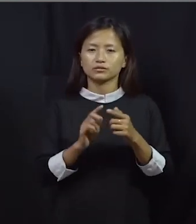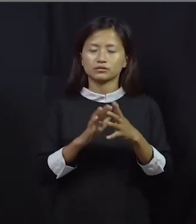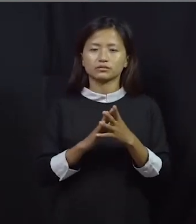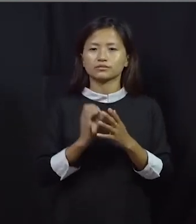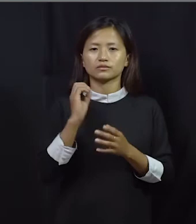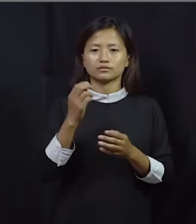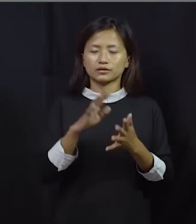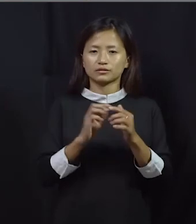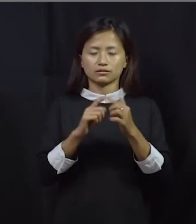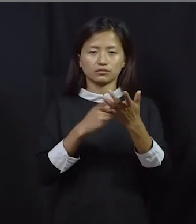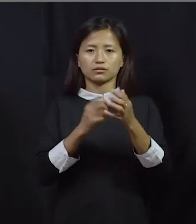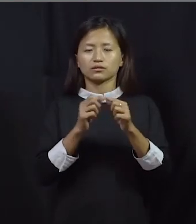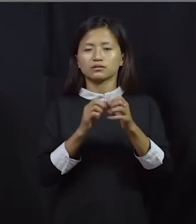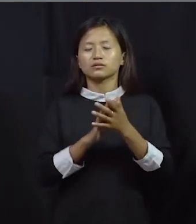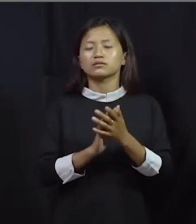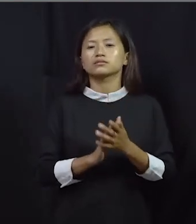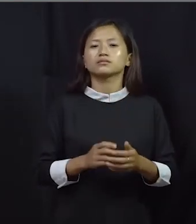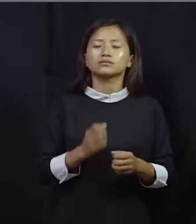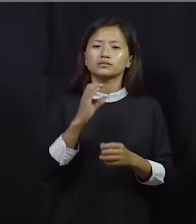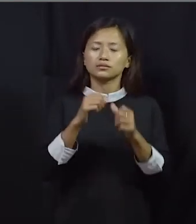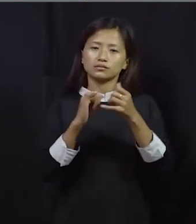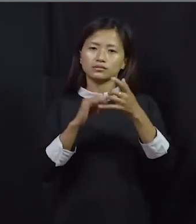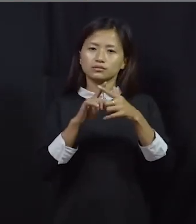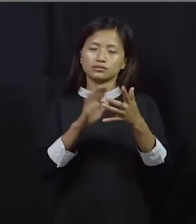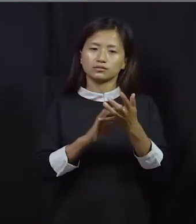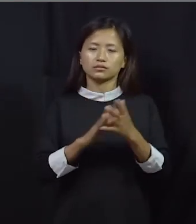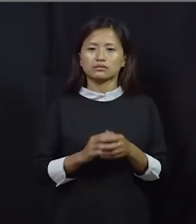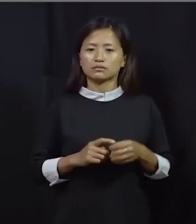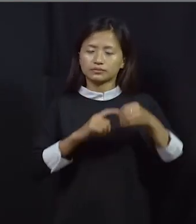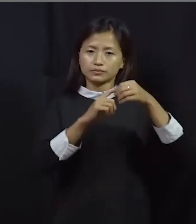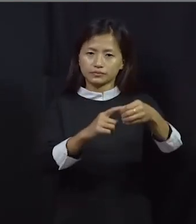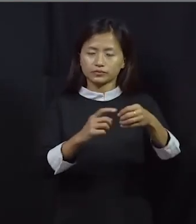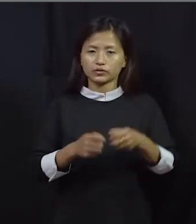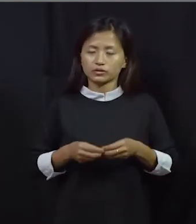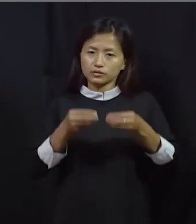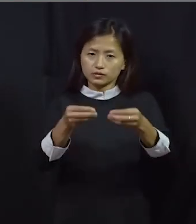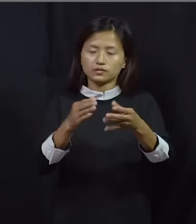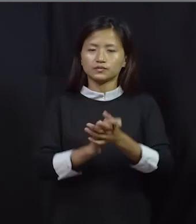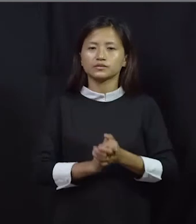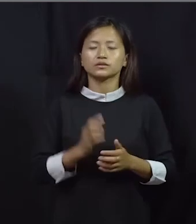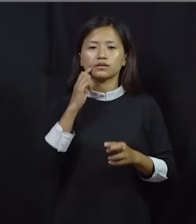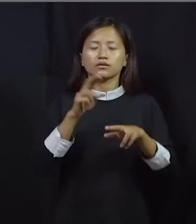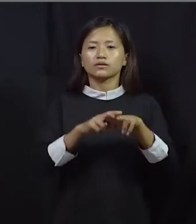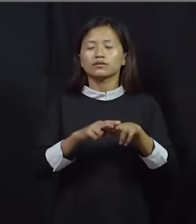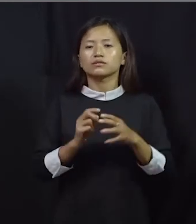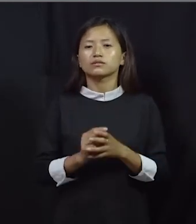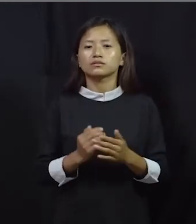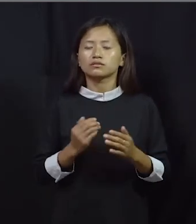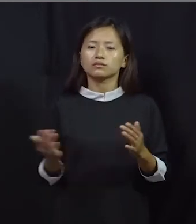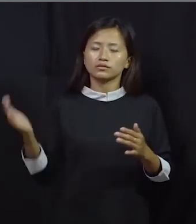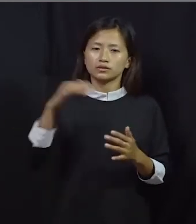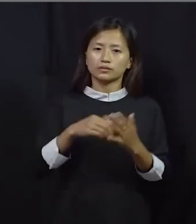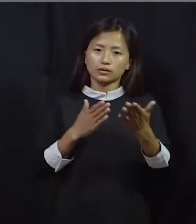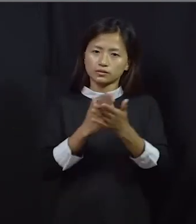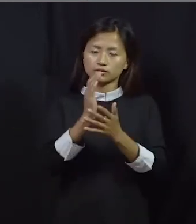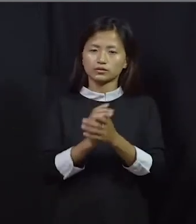where the date of drawings by the partners are not given in a cushion. So if you come across this